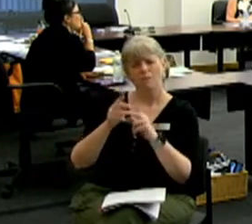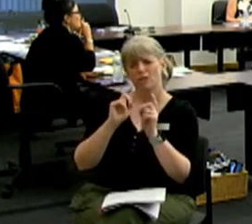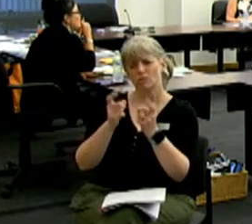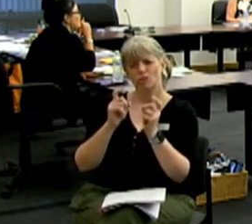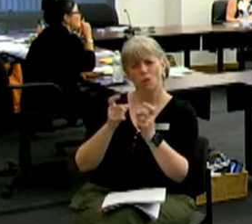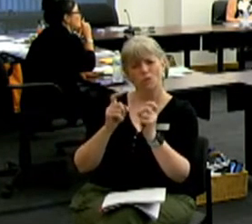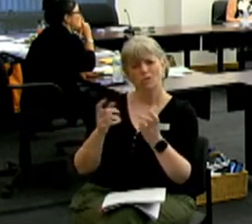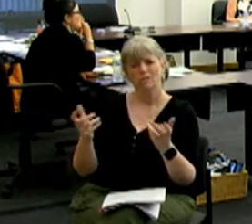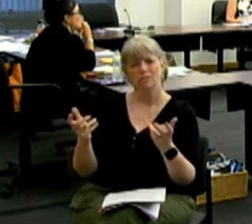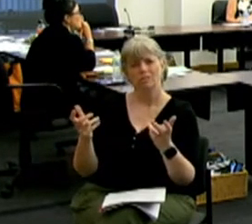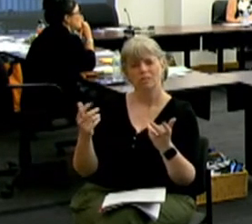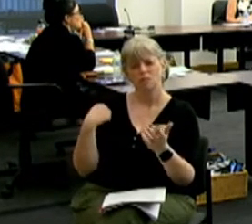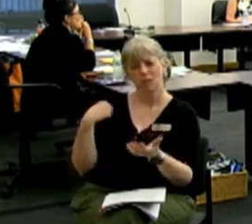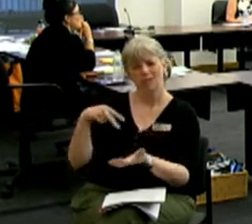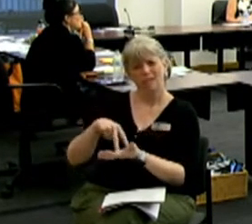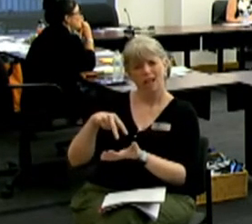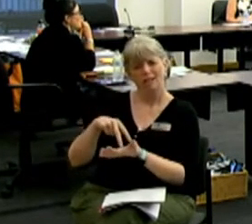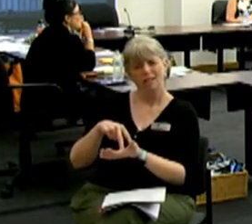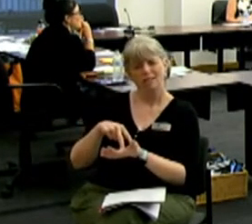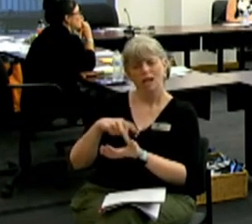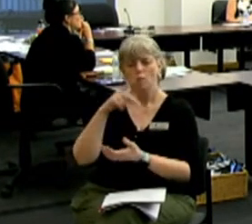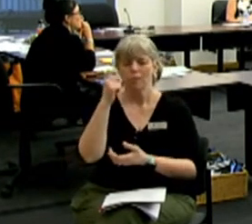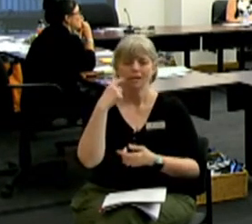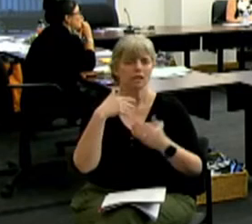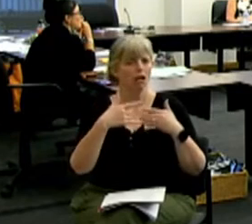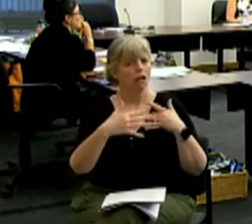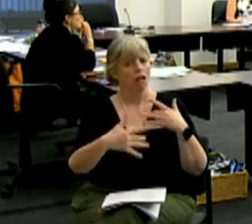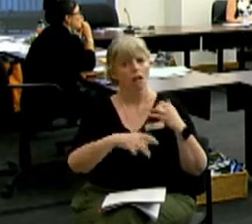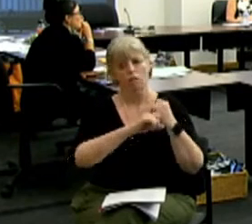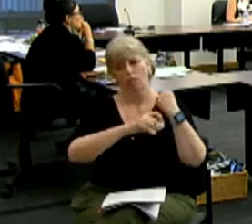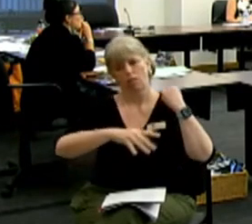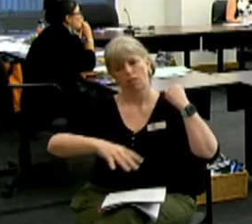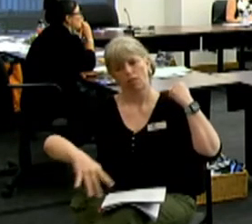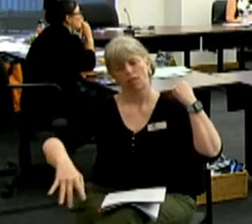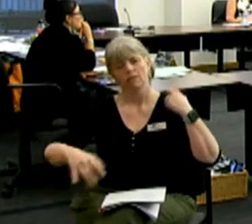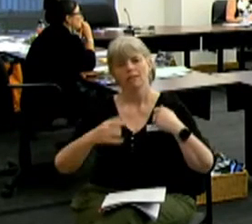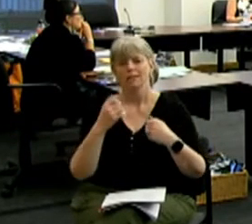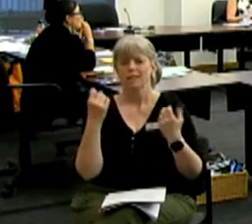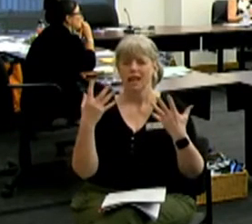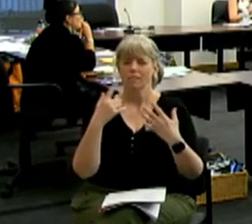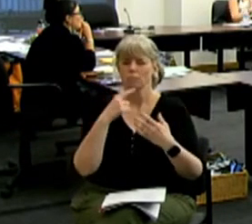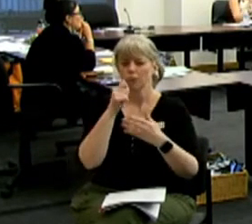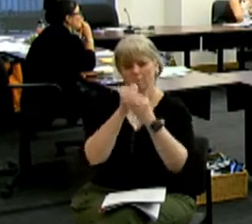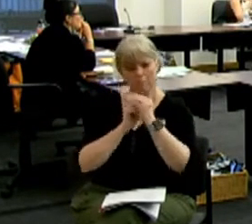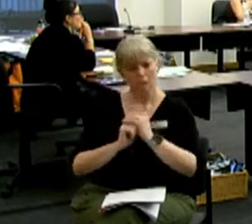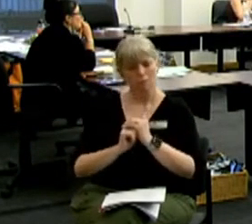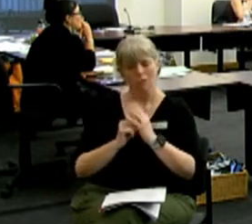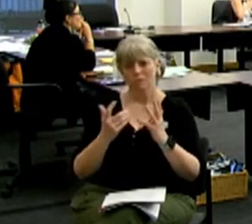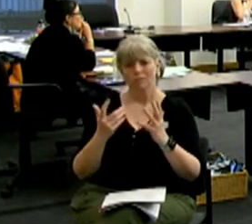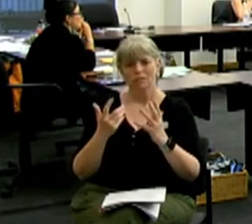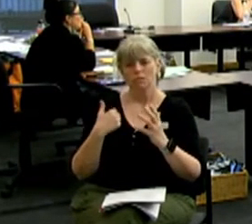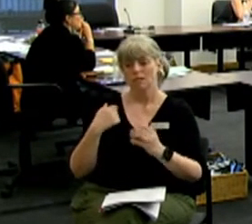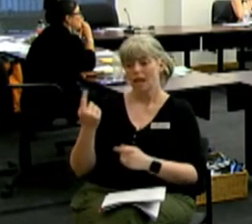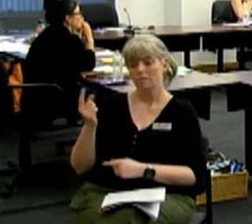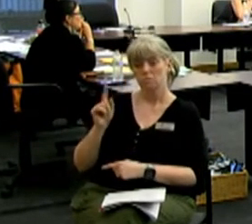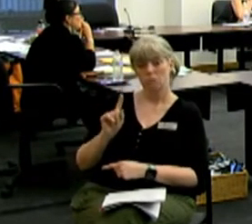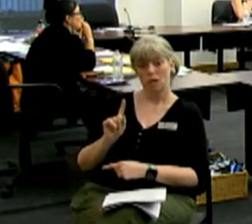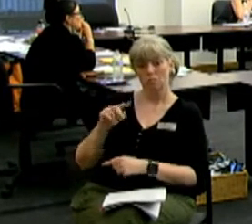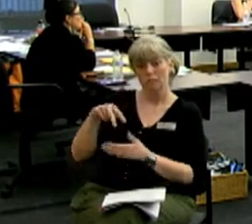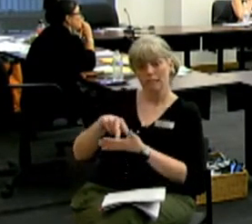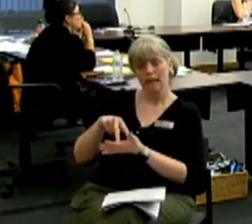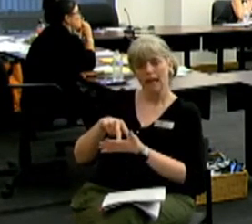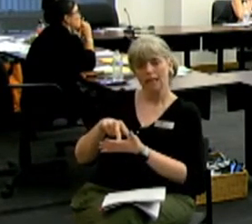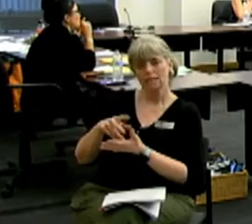had stand? Just because it goes on so long, and a lot of them are pretty humble. They don't like to, we used to have them come up and